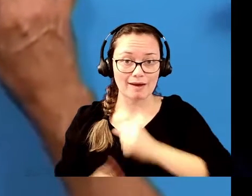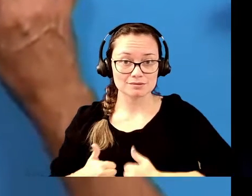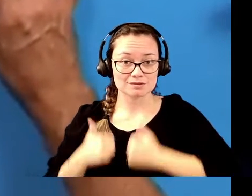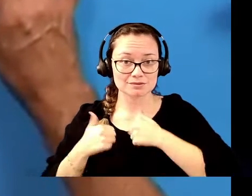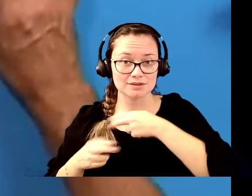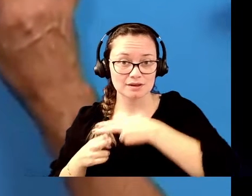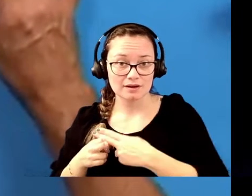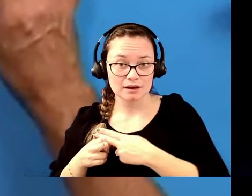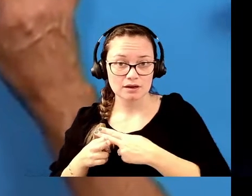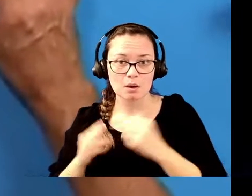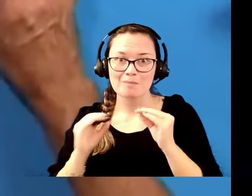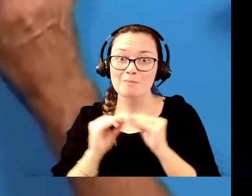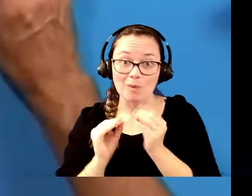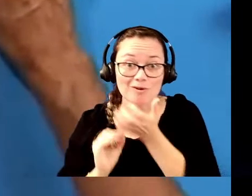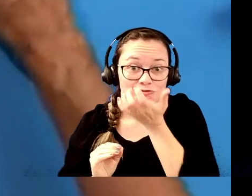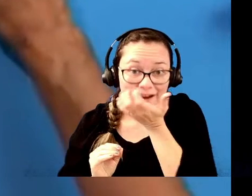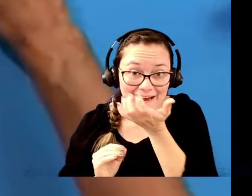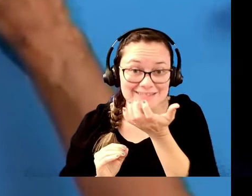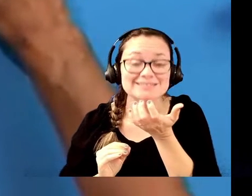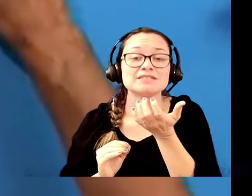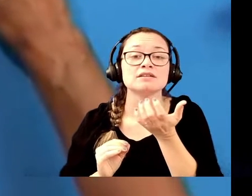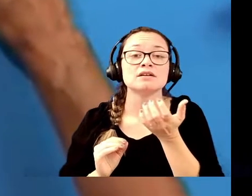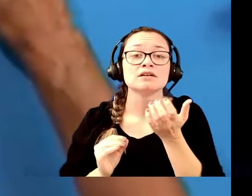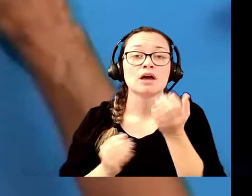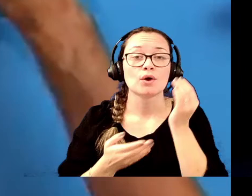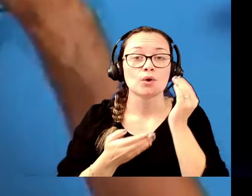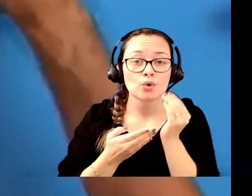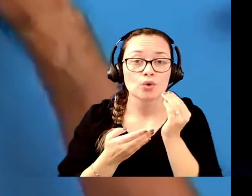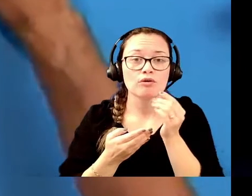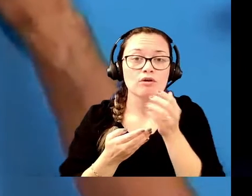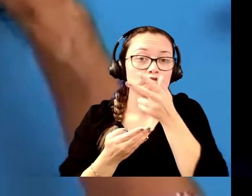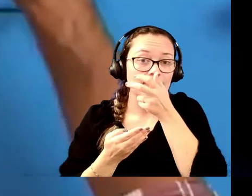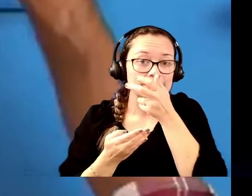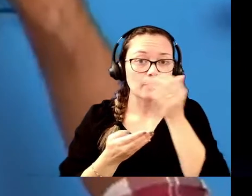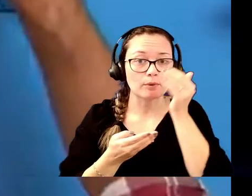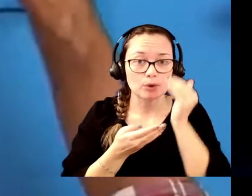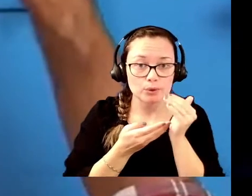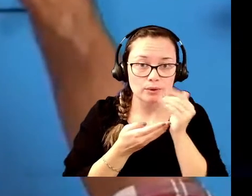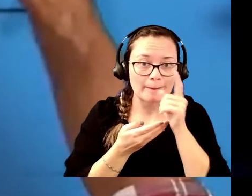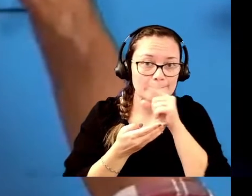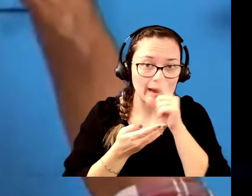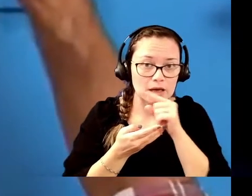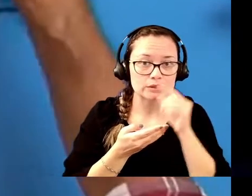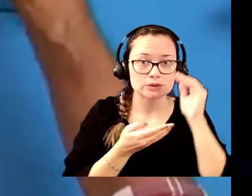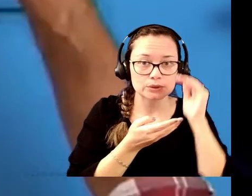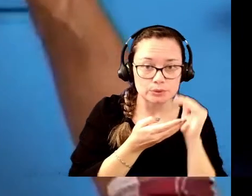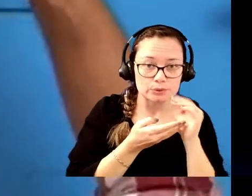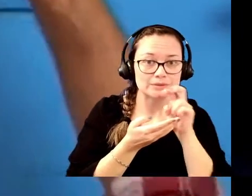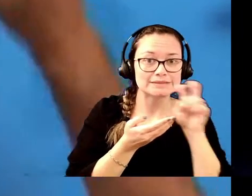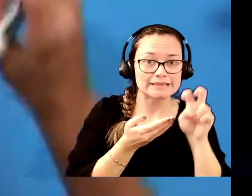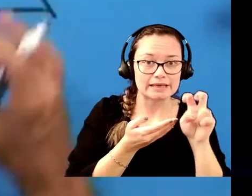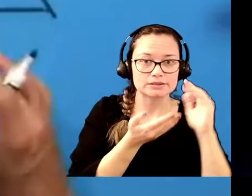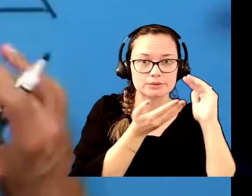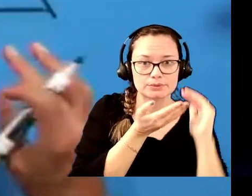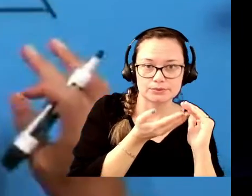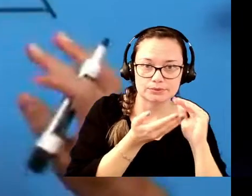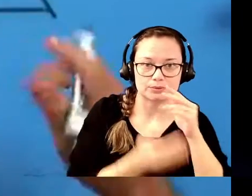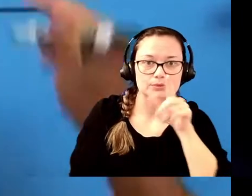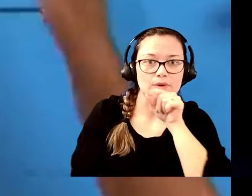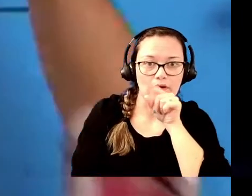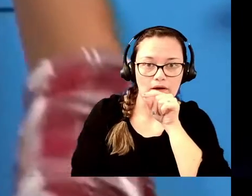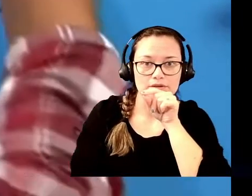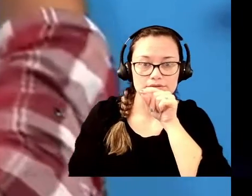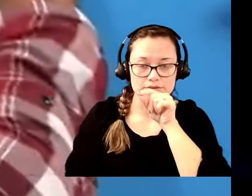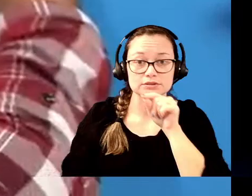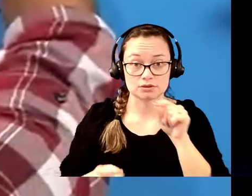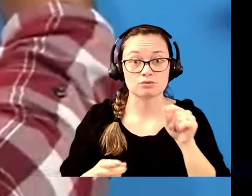than there are grasshoppers, and there are more grasshoppers than there are mice, and there are more mice than there are snakes, and there are more snakes than there are hawks.